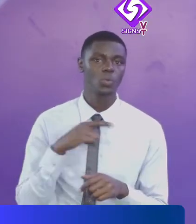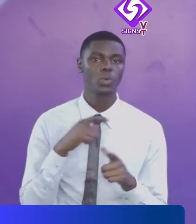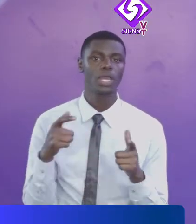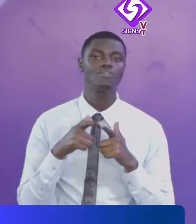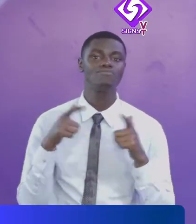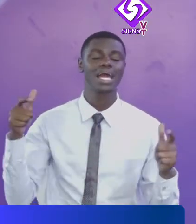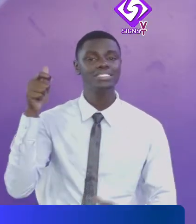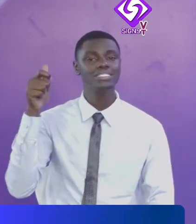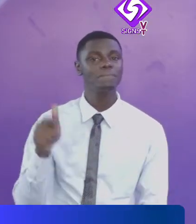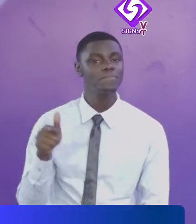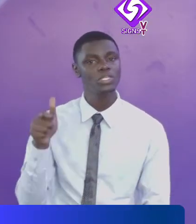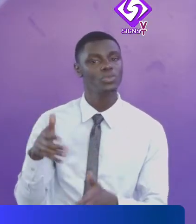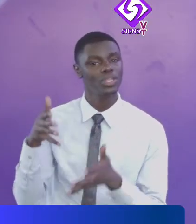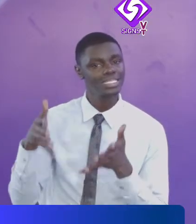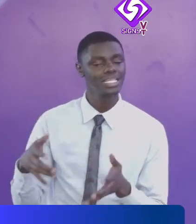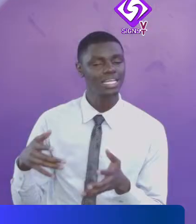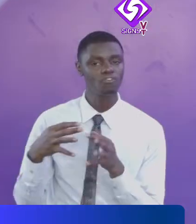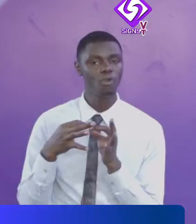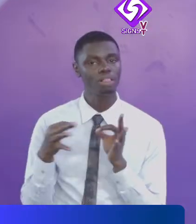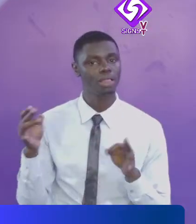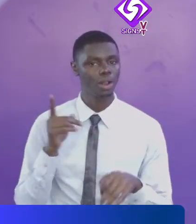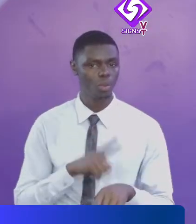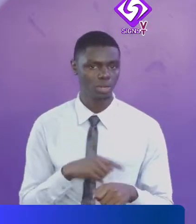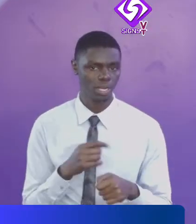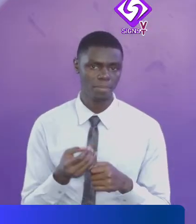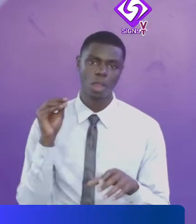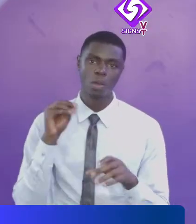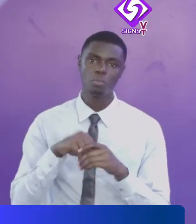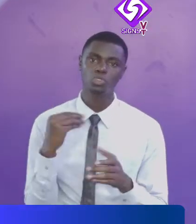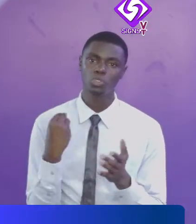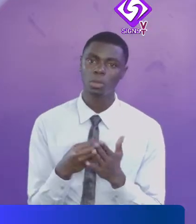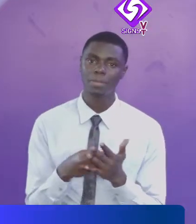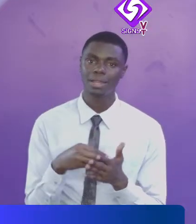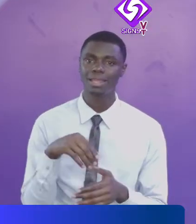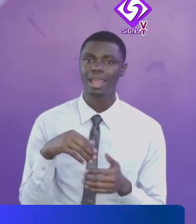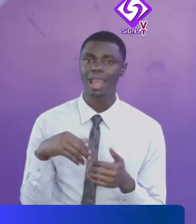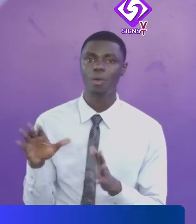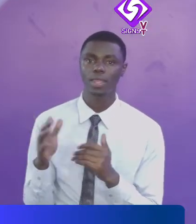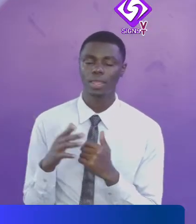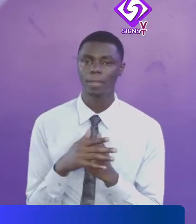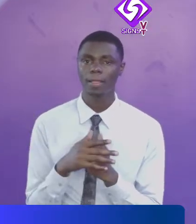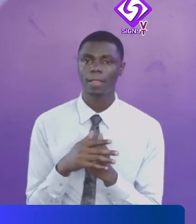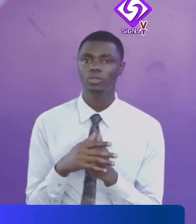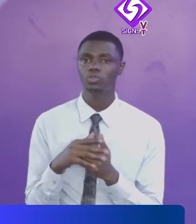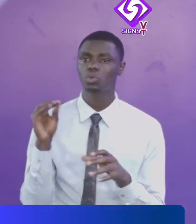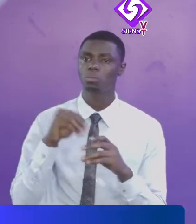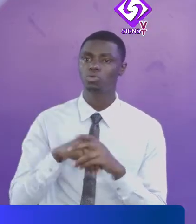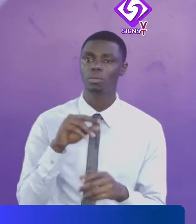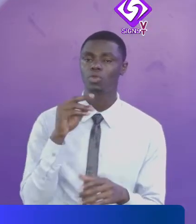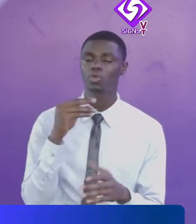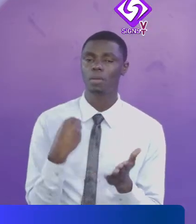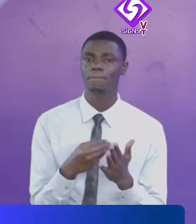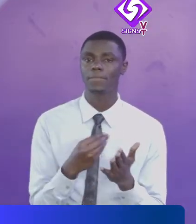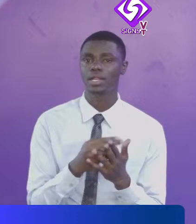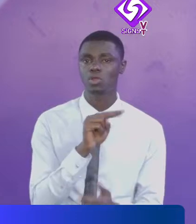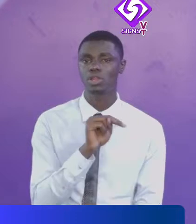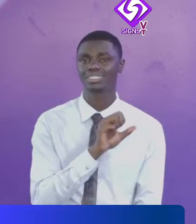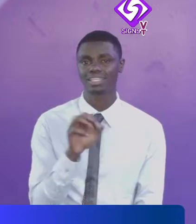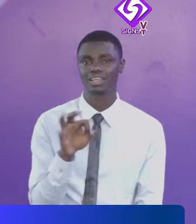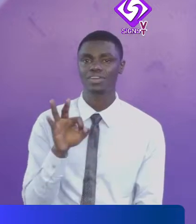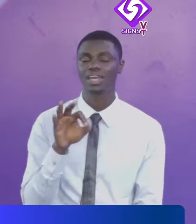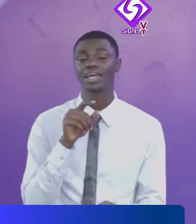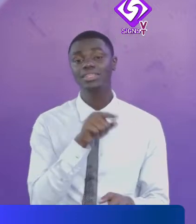that have existed for a very long time. Putting your money away for pensions, putting your money into NSSF, all that money is managed by